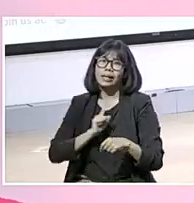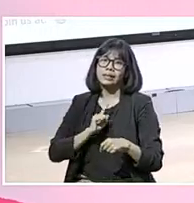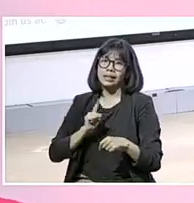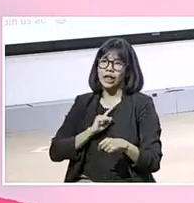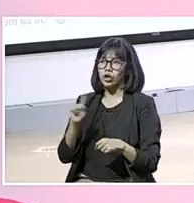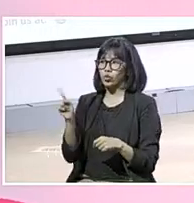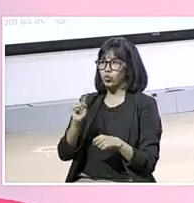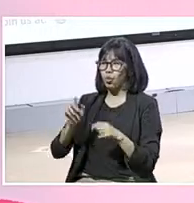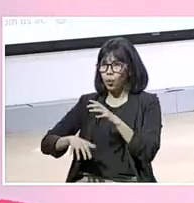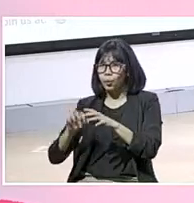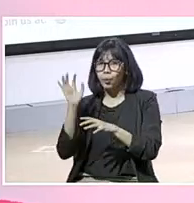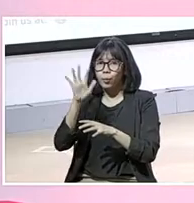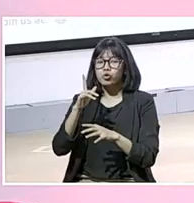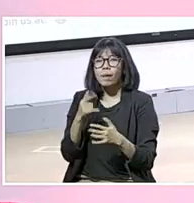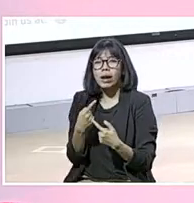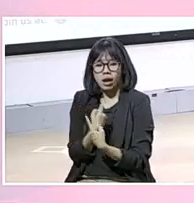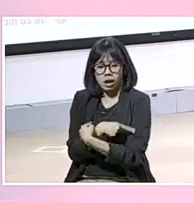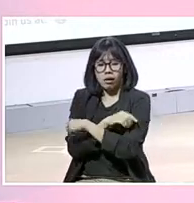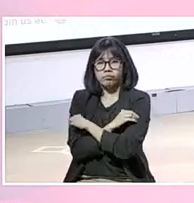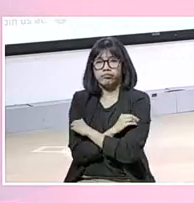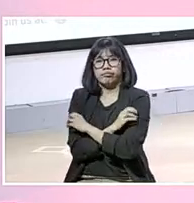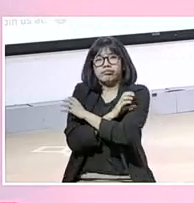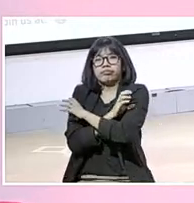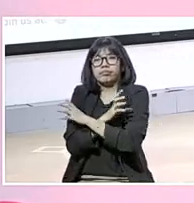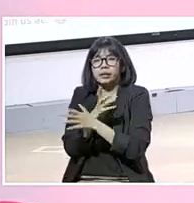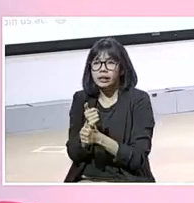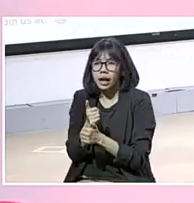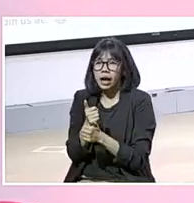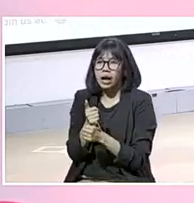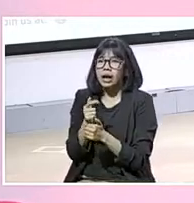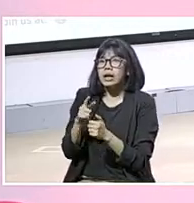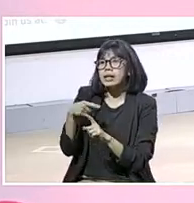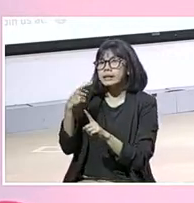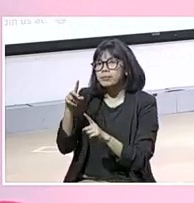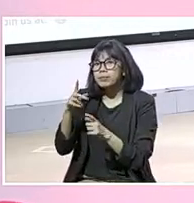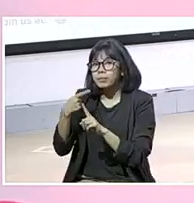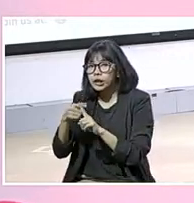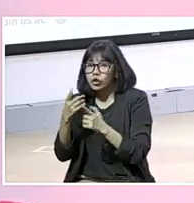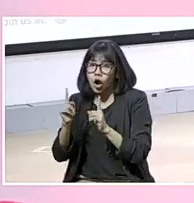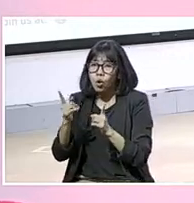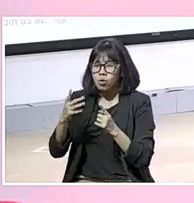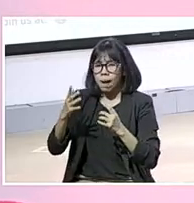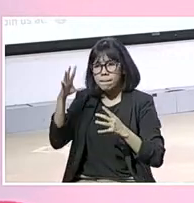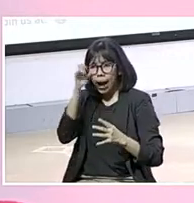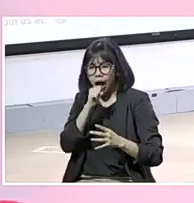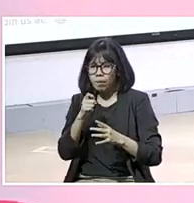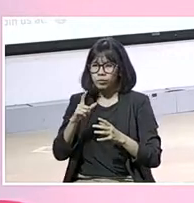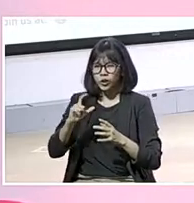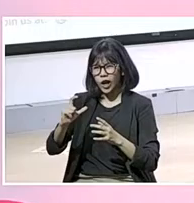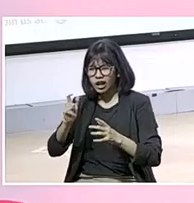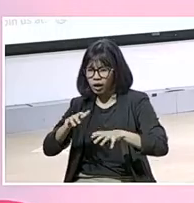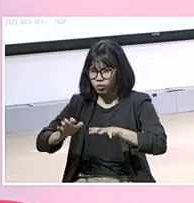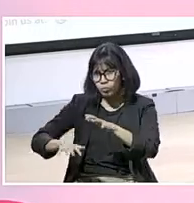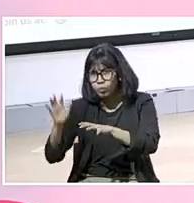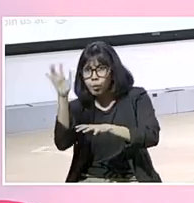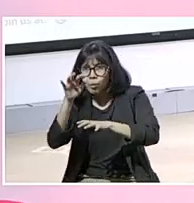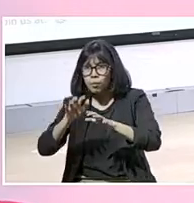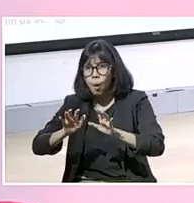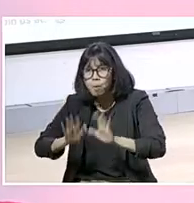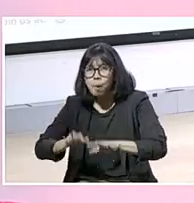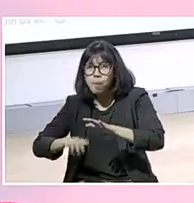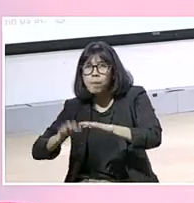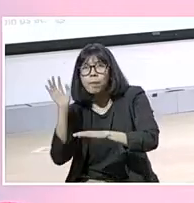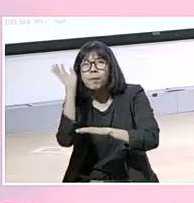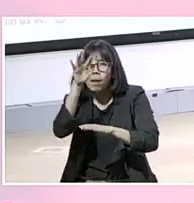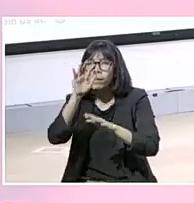things to make yourself better. And then you can always work on your conditioning, making sure you're always in shape, because basketball is a high-intensity